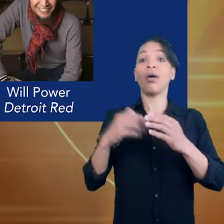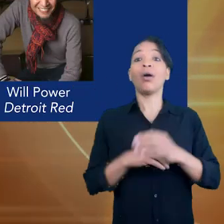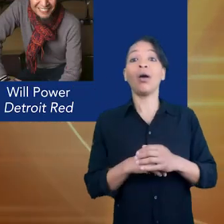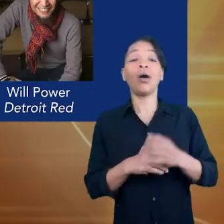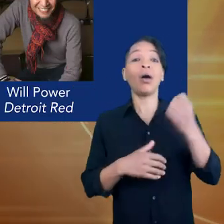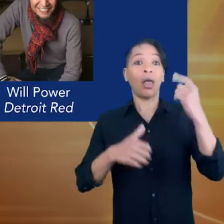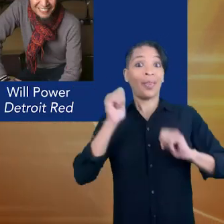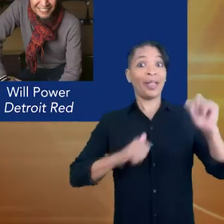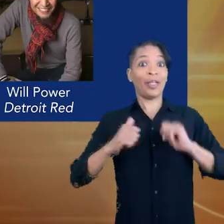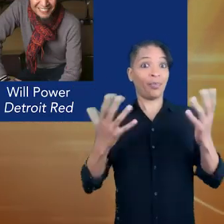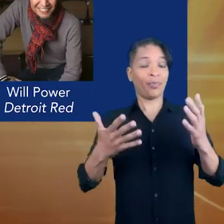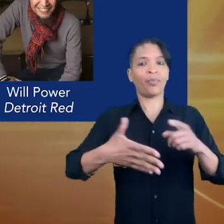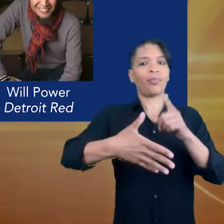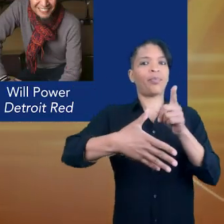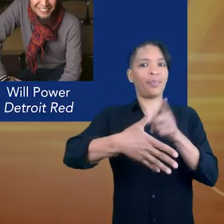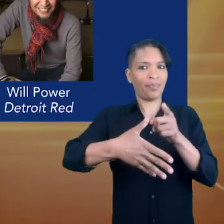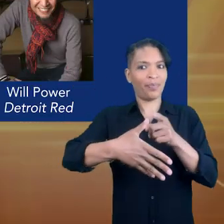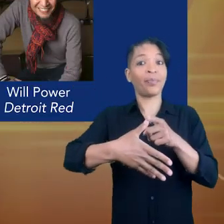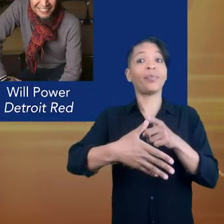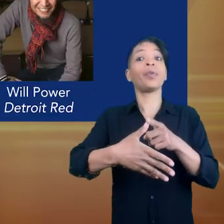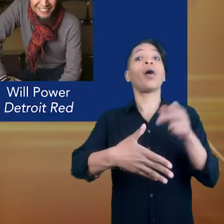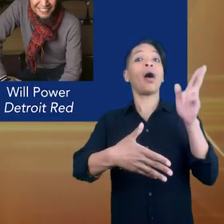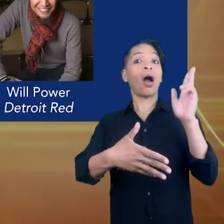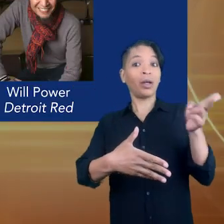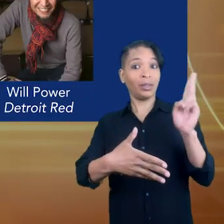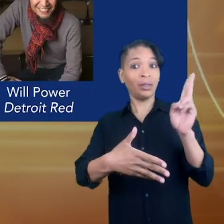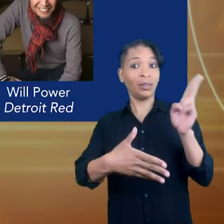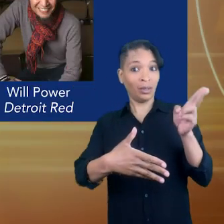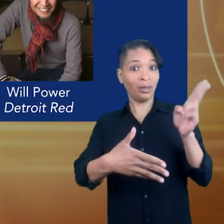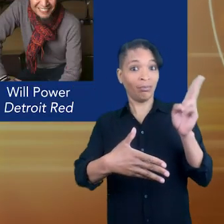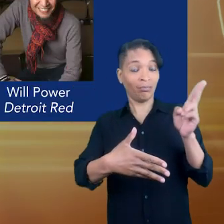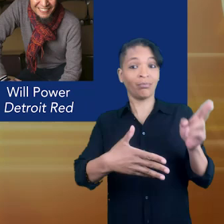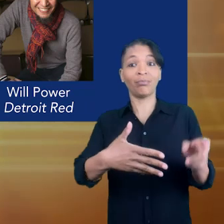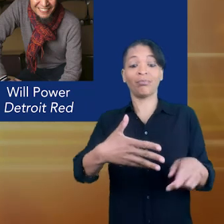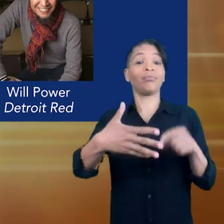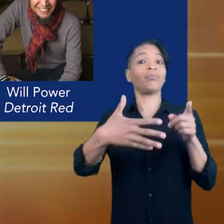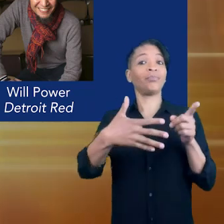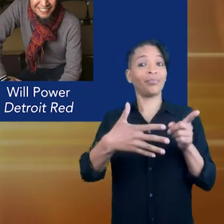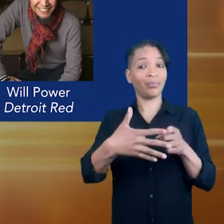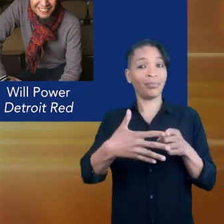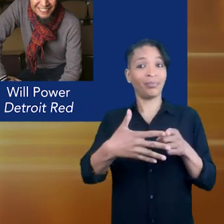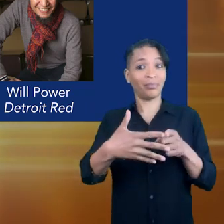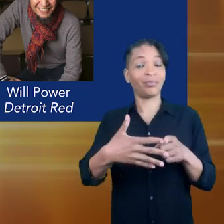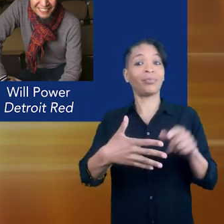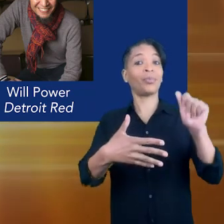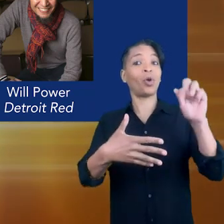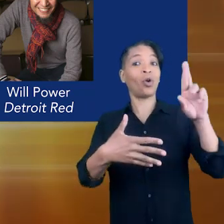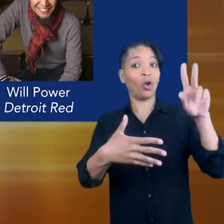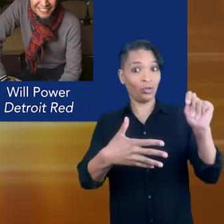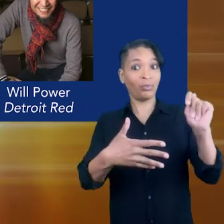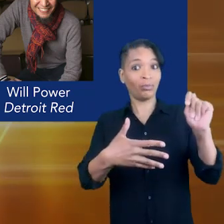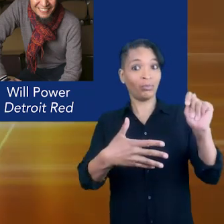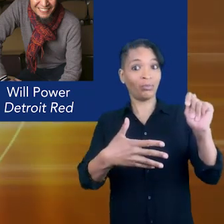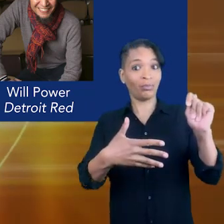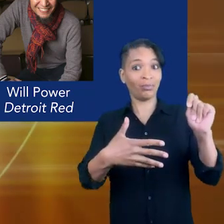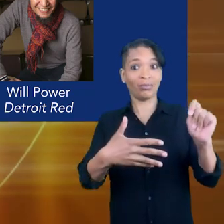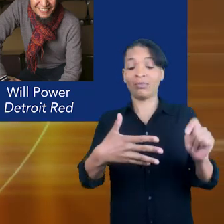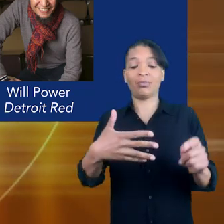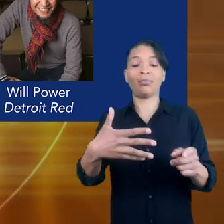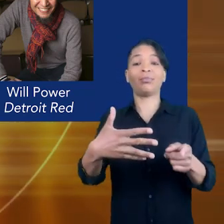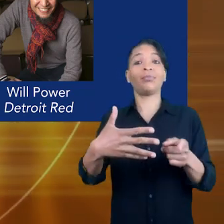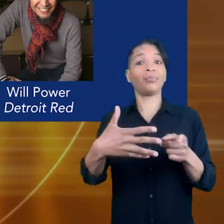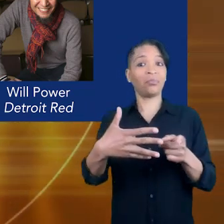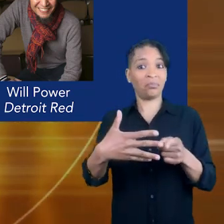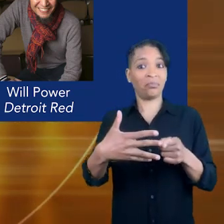Company. Moby Dick by Dave Malloy, American Repertory Theater. Wolf Play by Hansel Young,